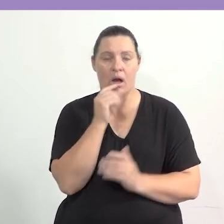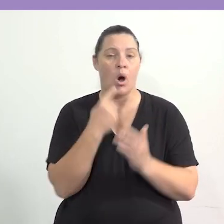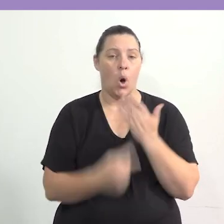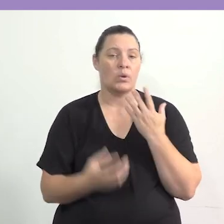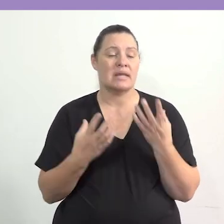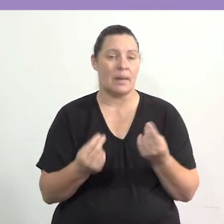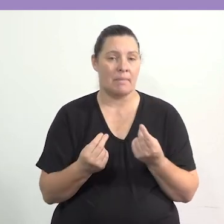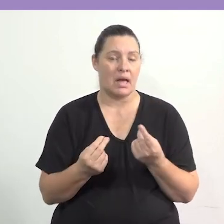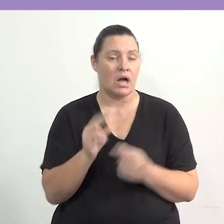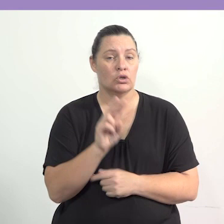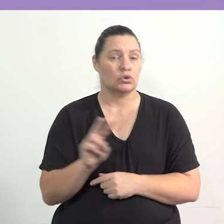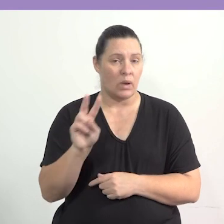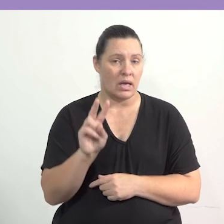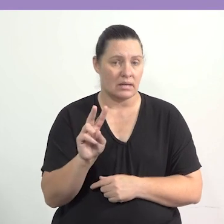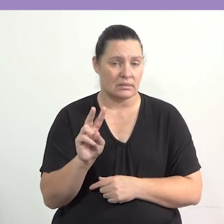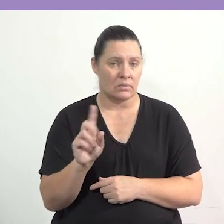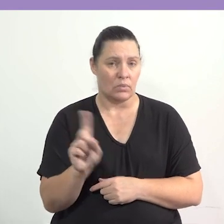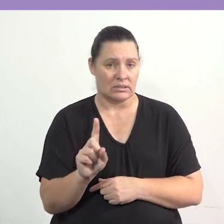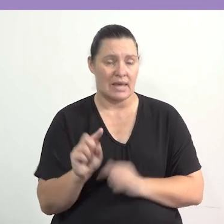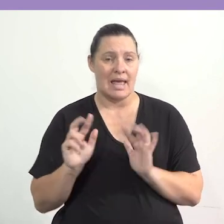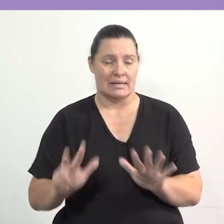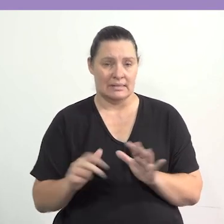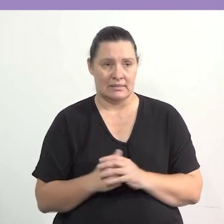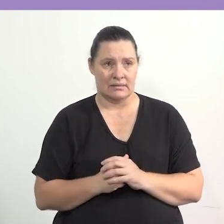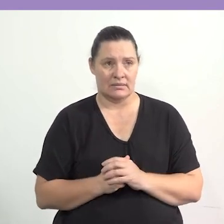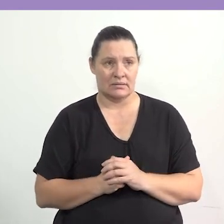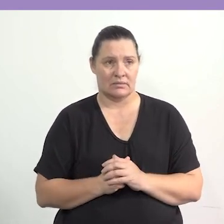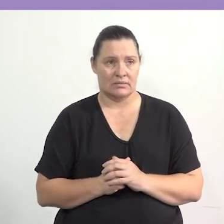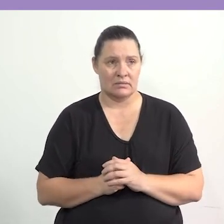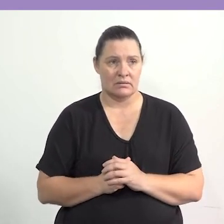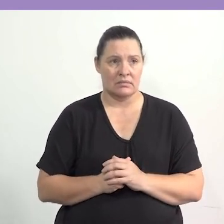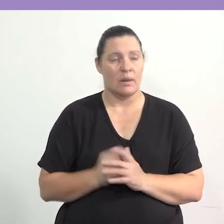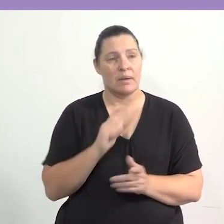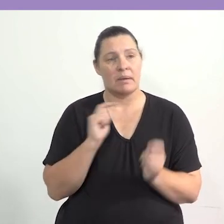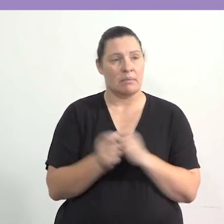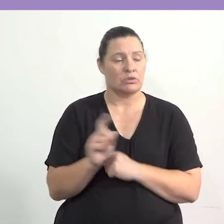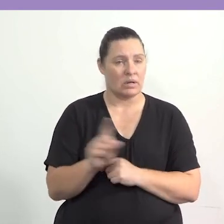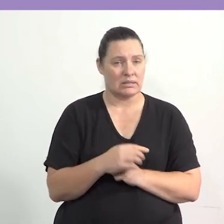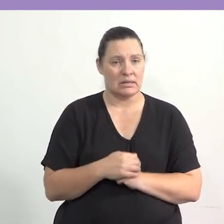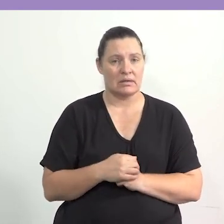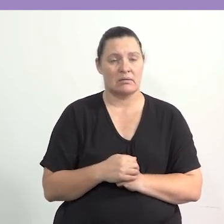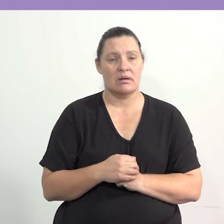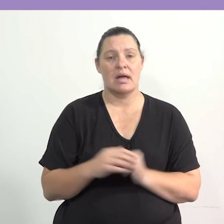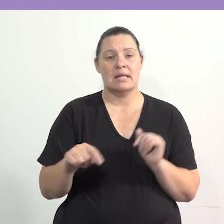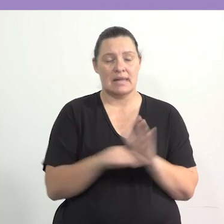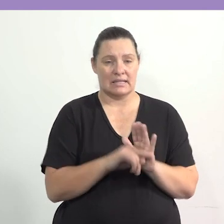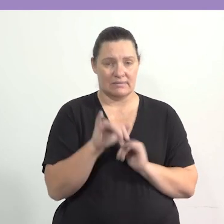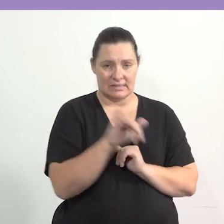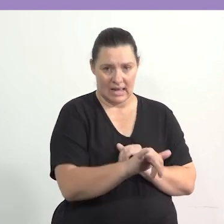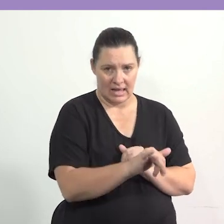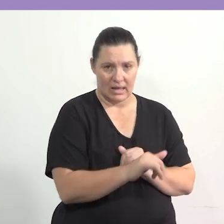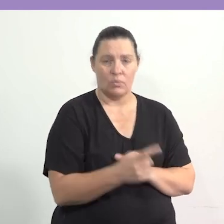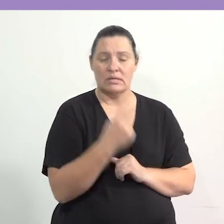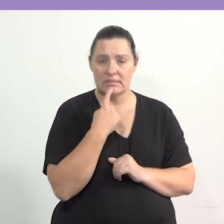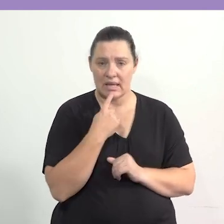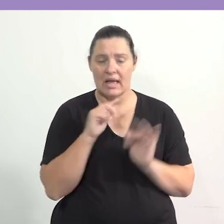only number being squared is the 8. So what does this become? The negative stays where it is,